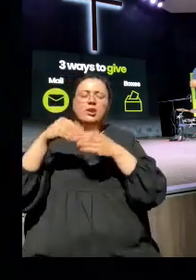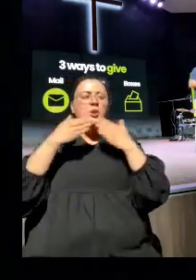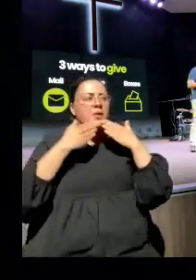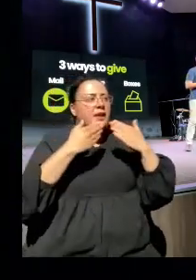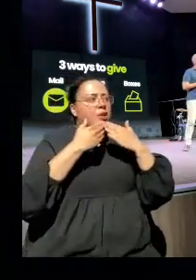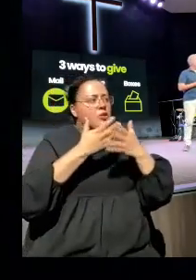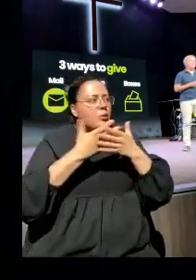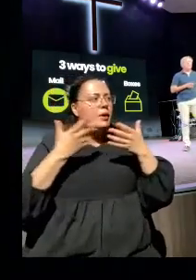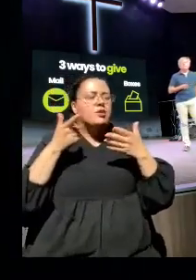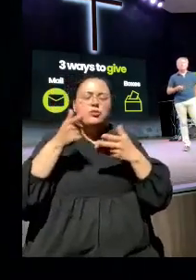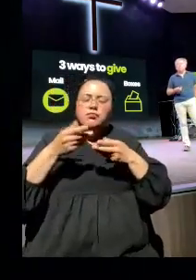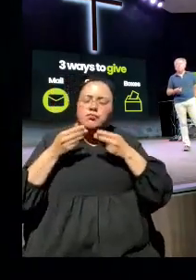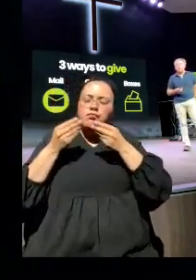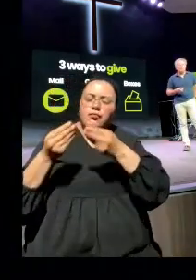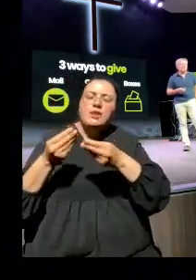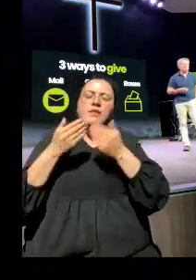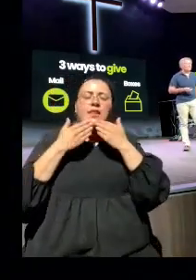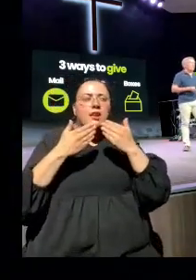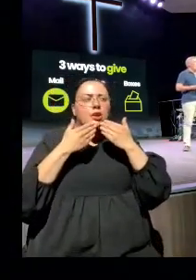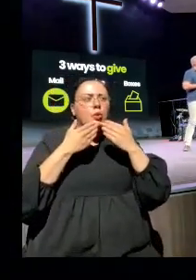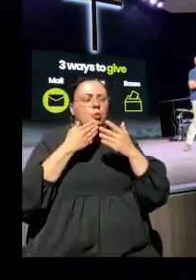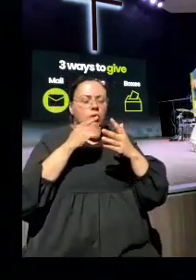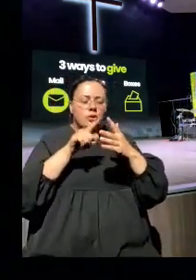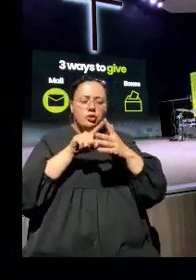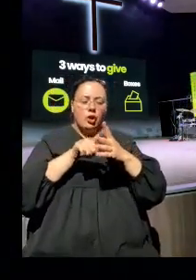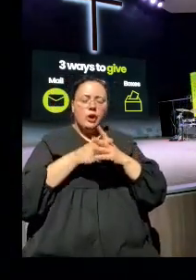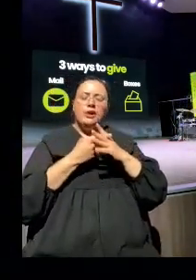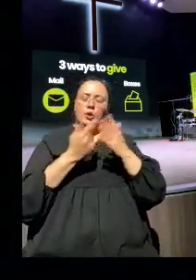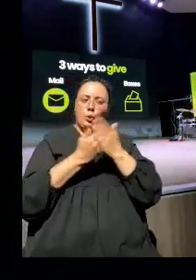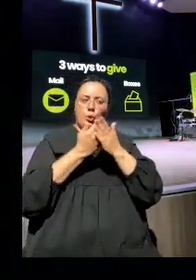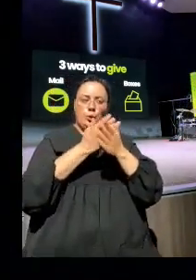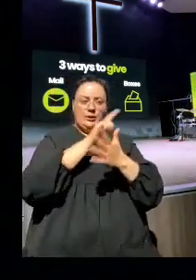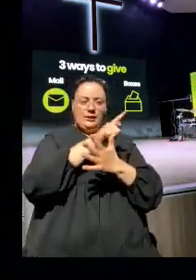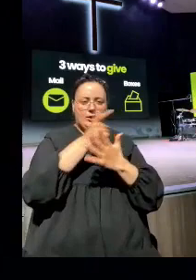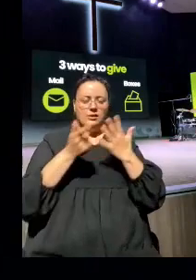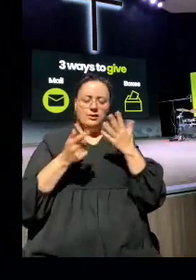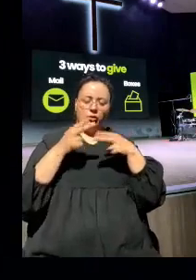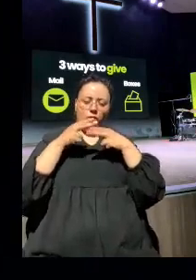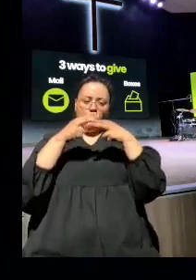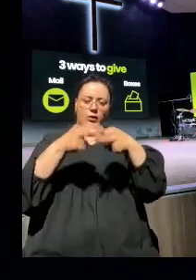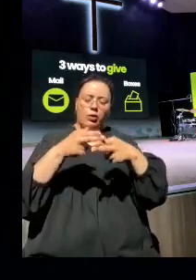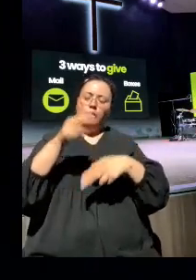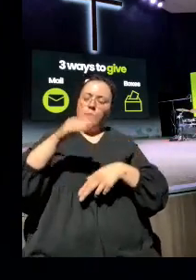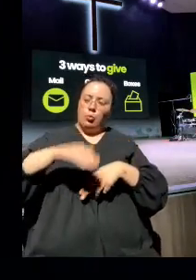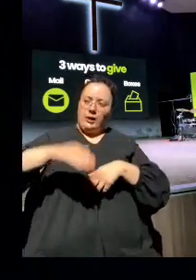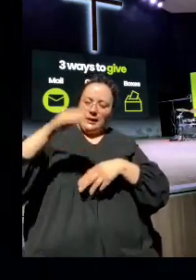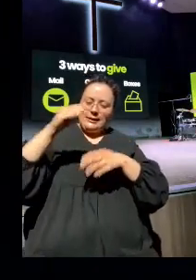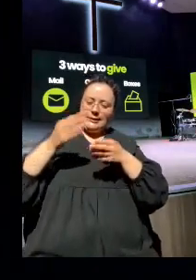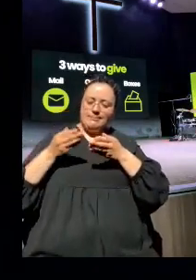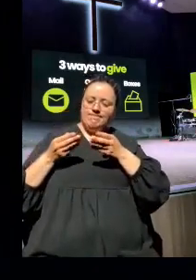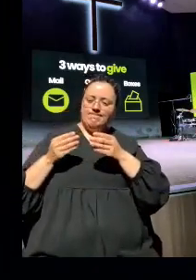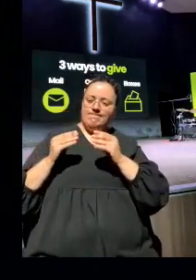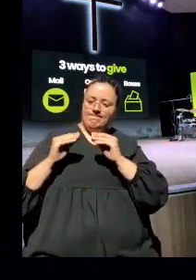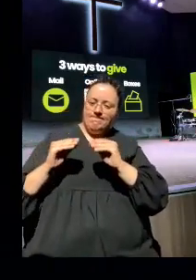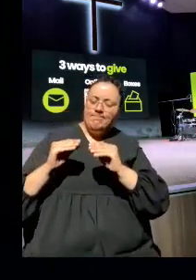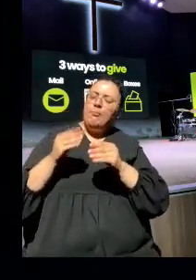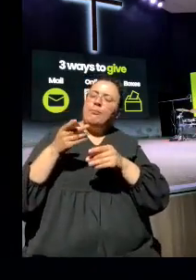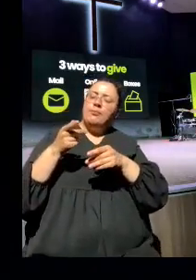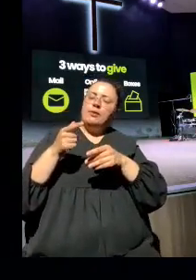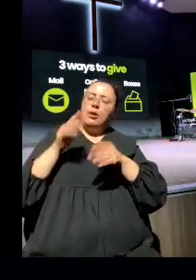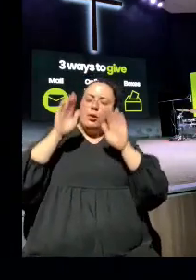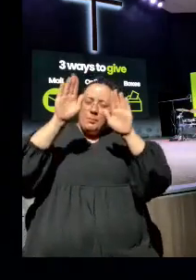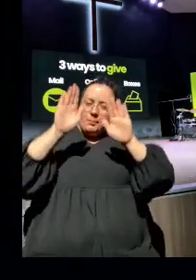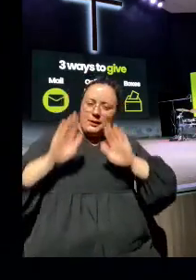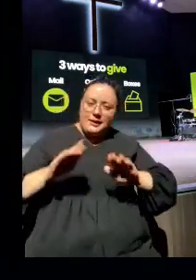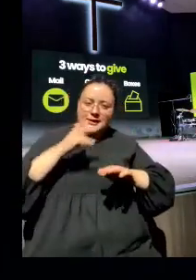We're starting a new series today. It's called Raising Extraordinary Kids. We thought, why not go to some of the kids and ask them for